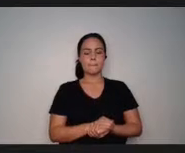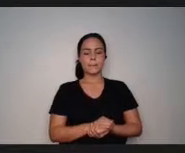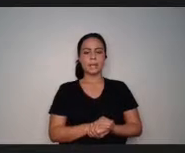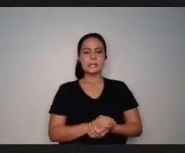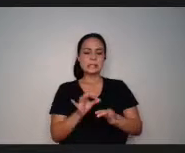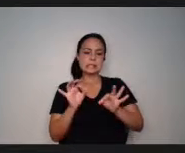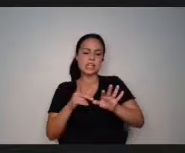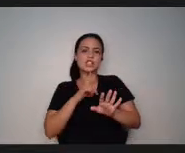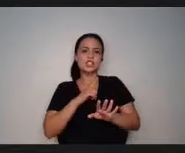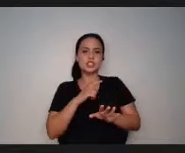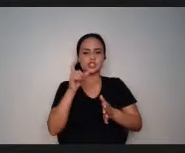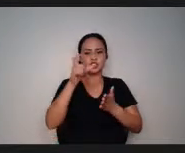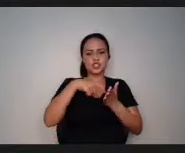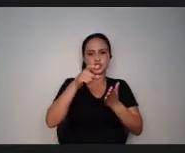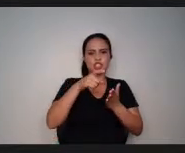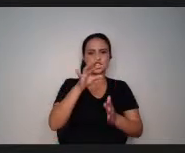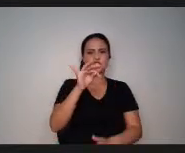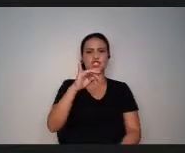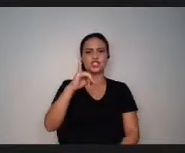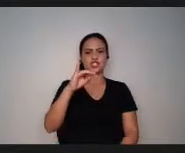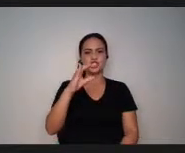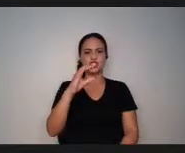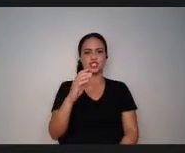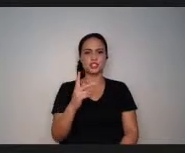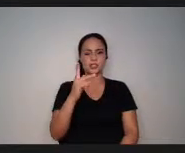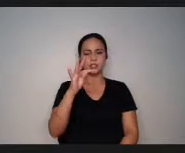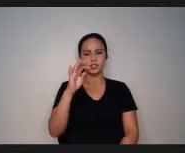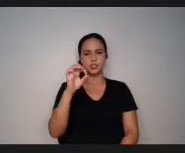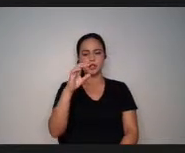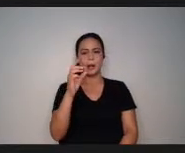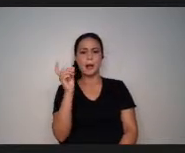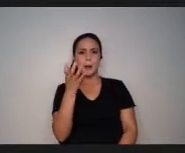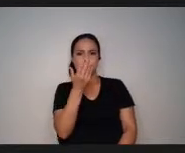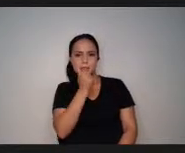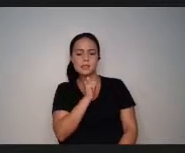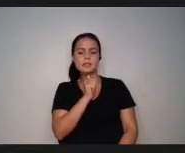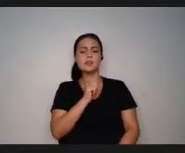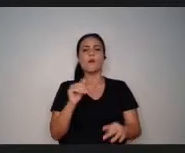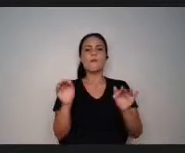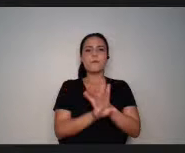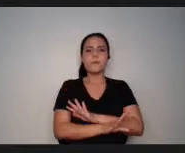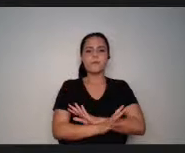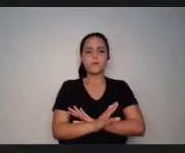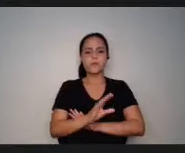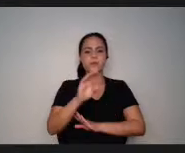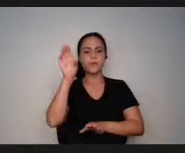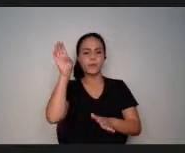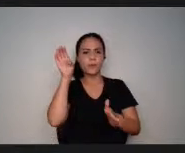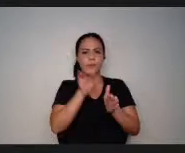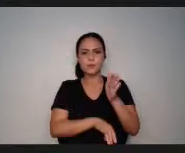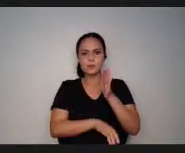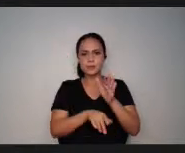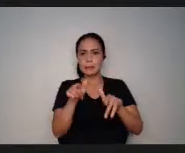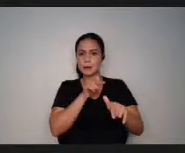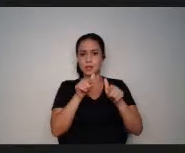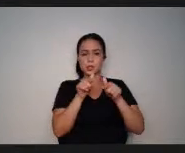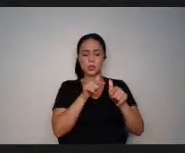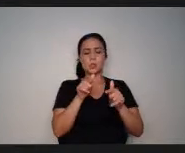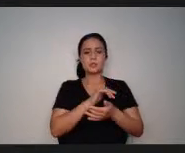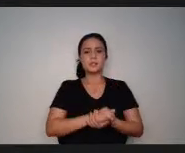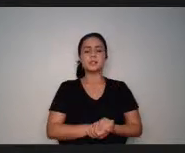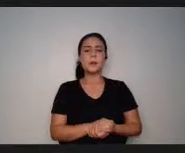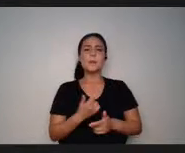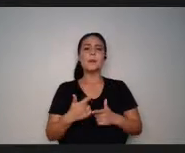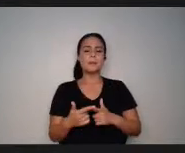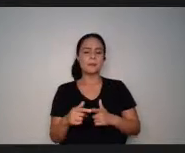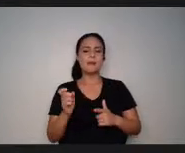issue of aid in food and the end of